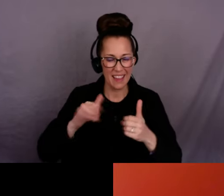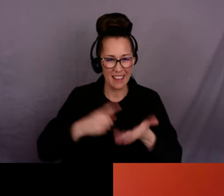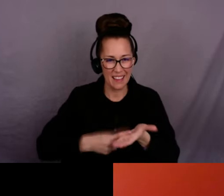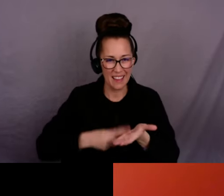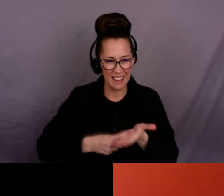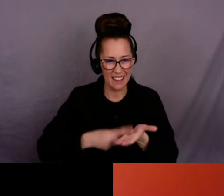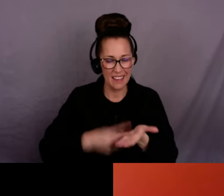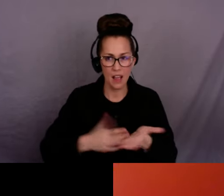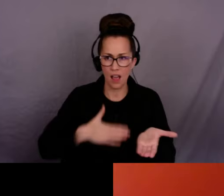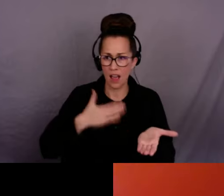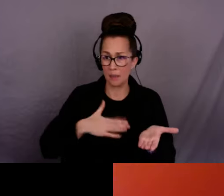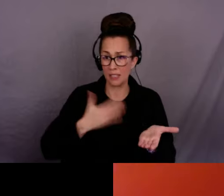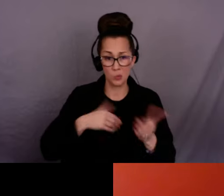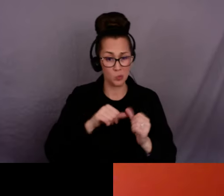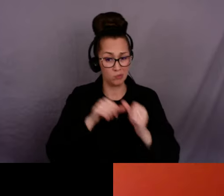on